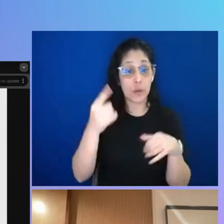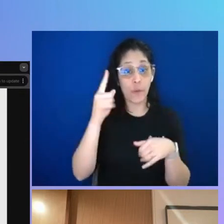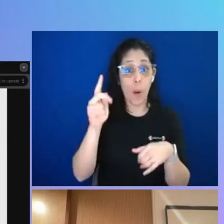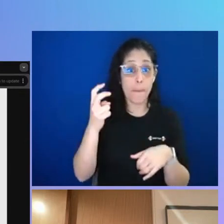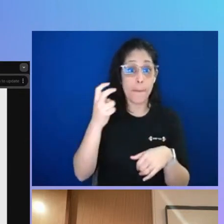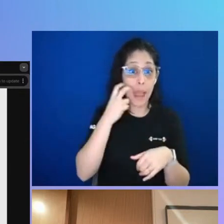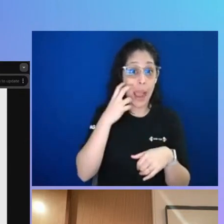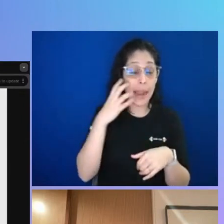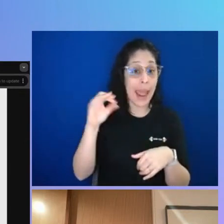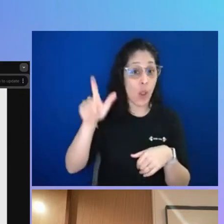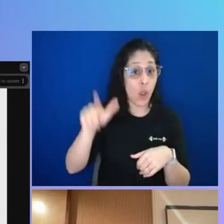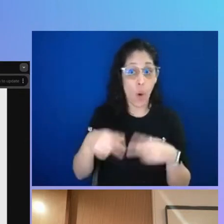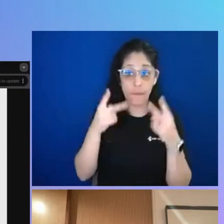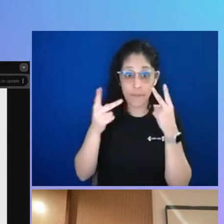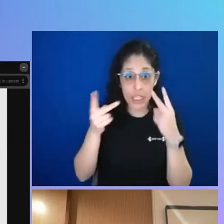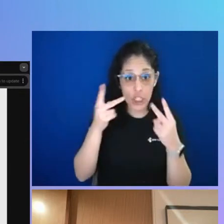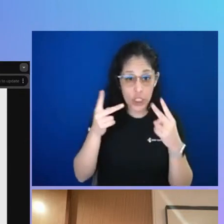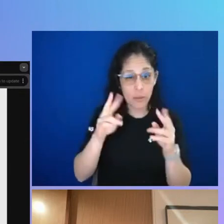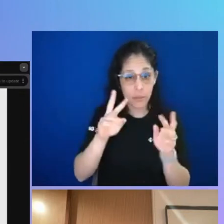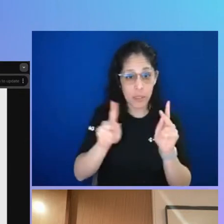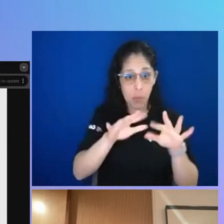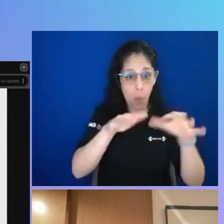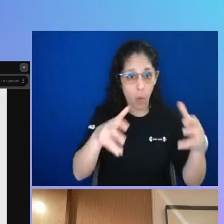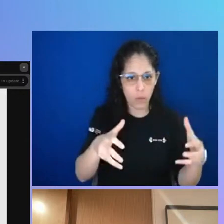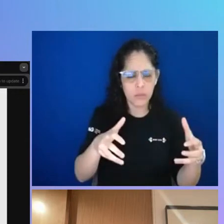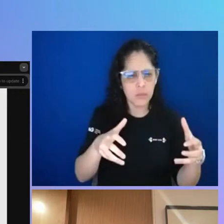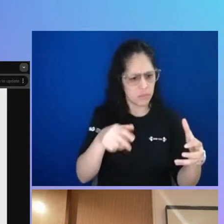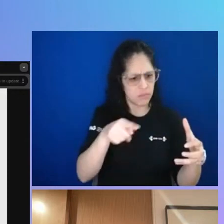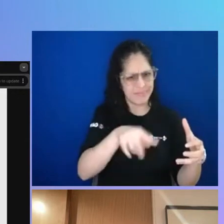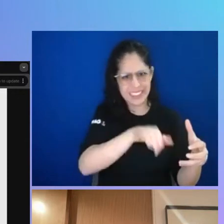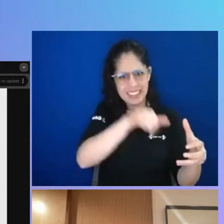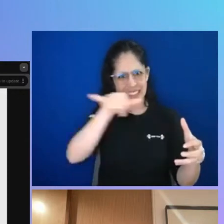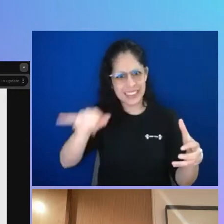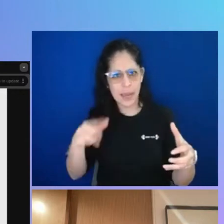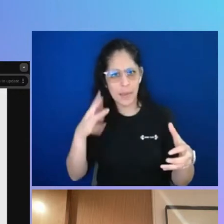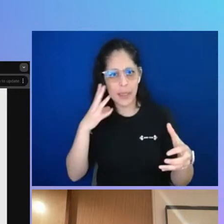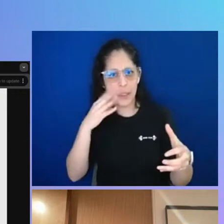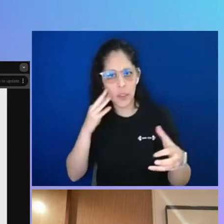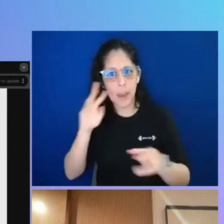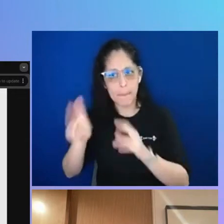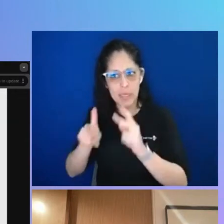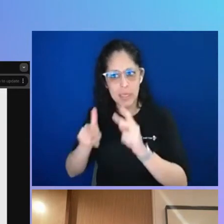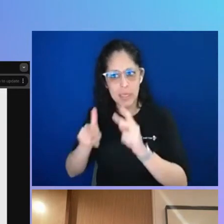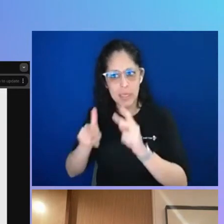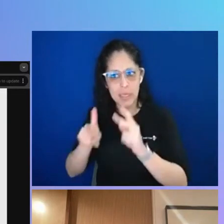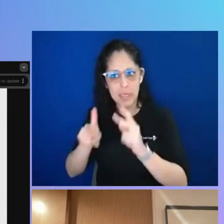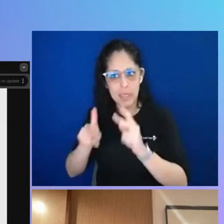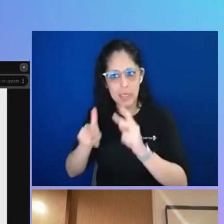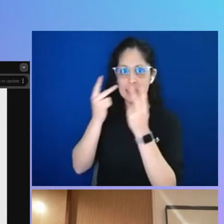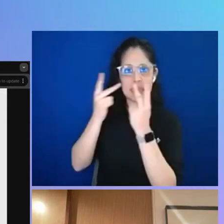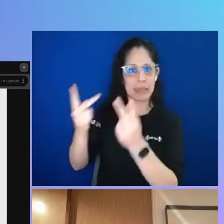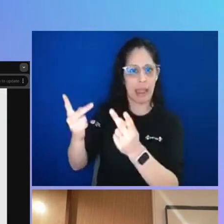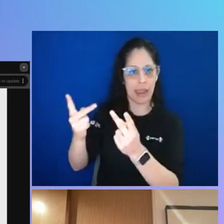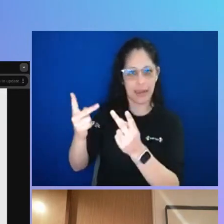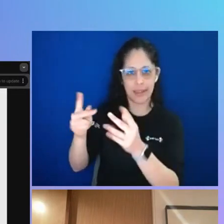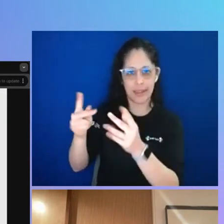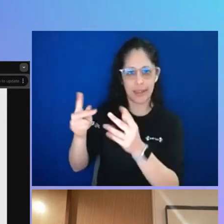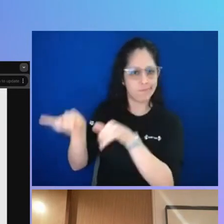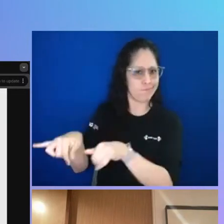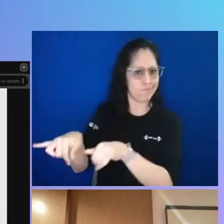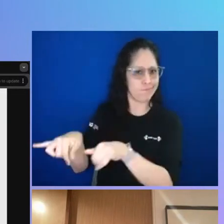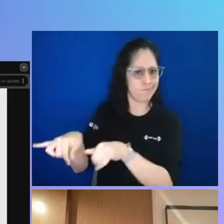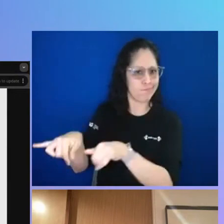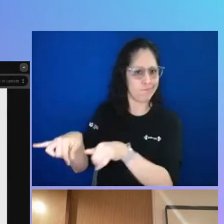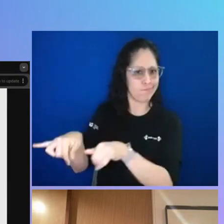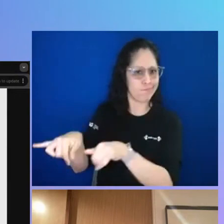same experience as their sighted counterparts with this framework. which